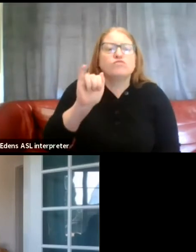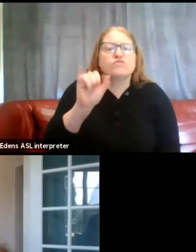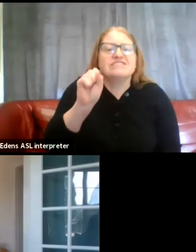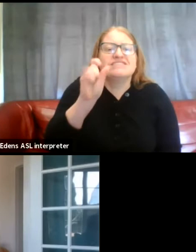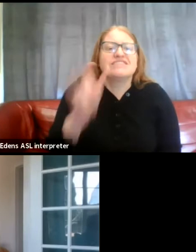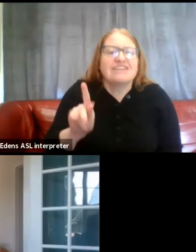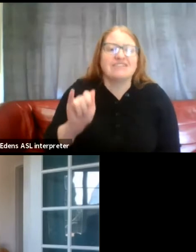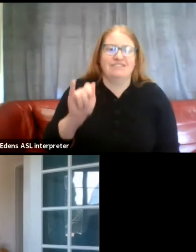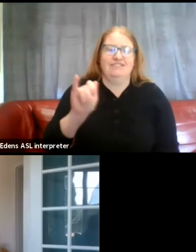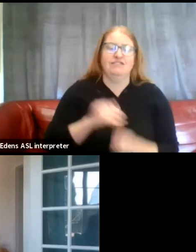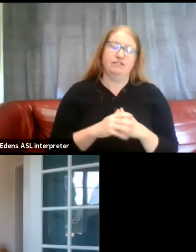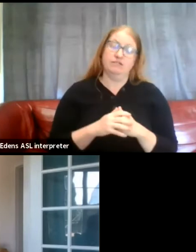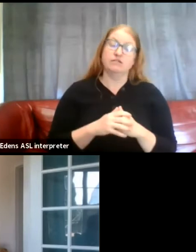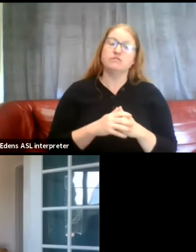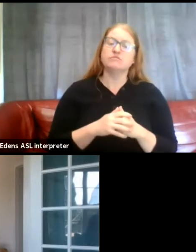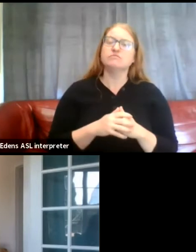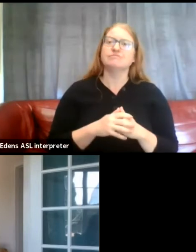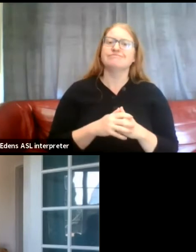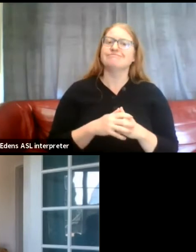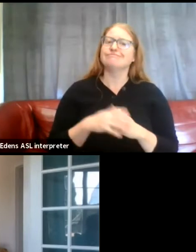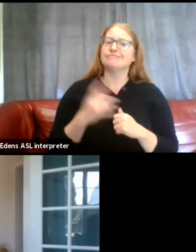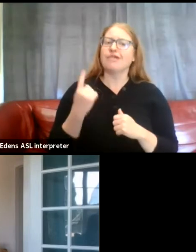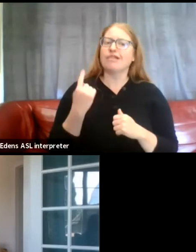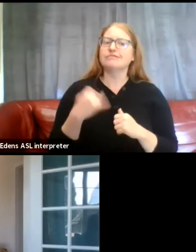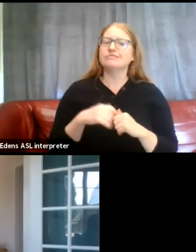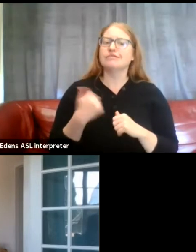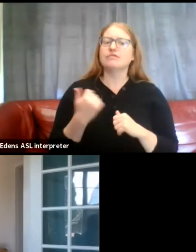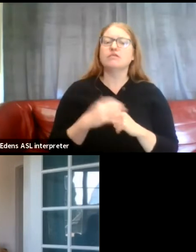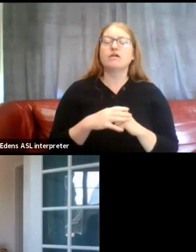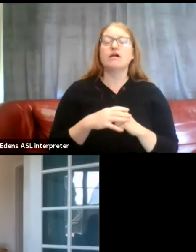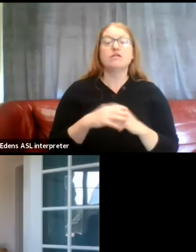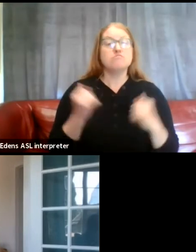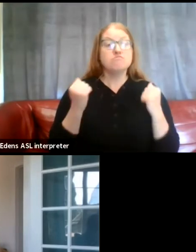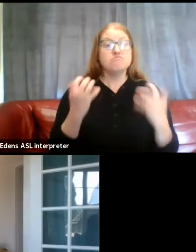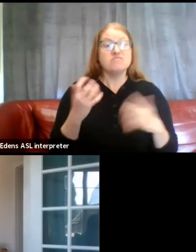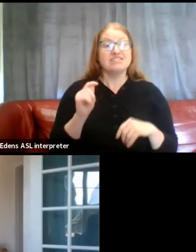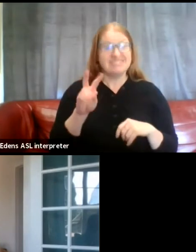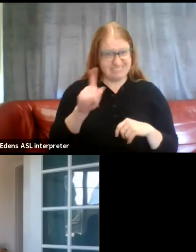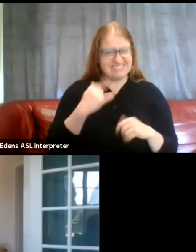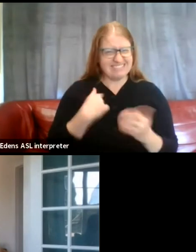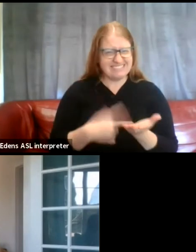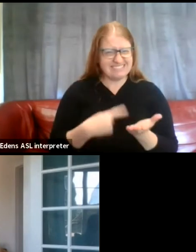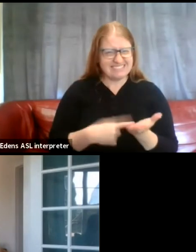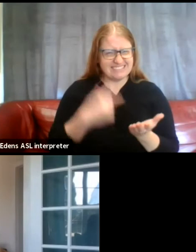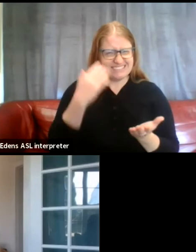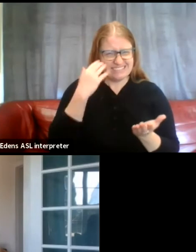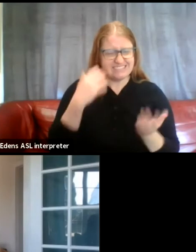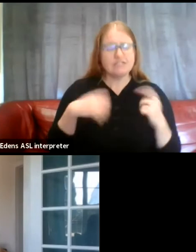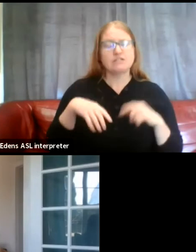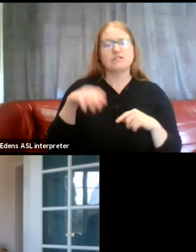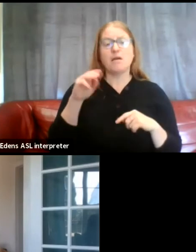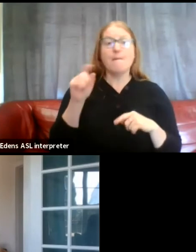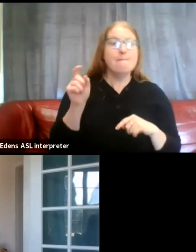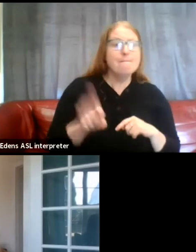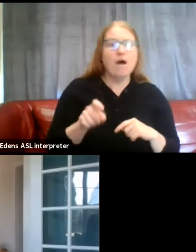and so that's the other thing. A lot of the shows that we're talking about, like must-see TV shows,